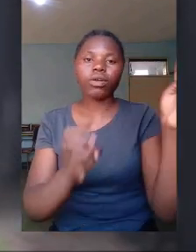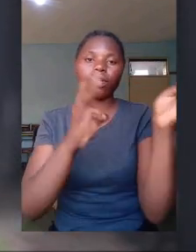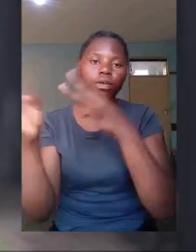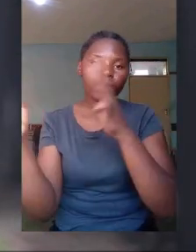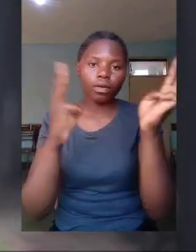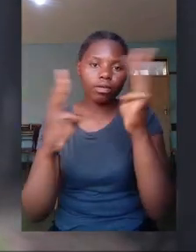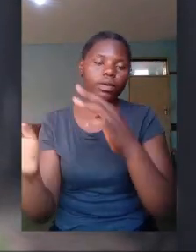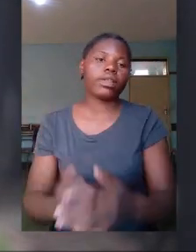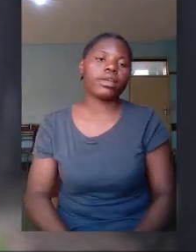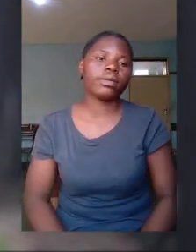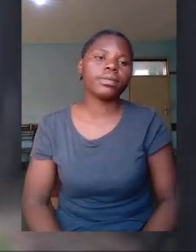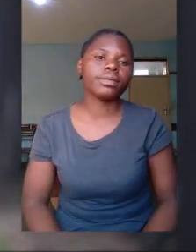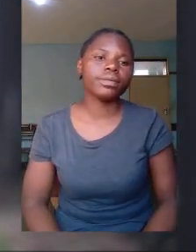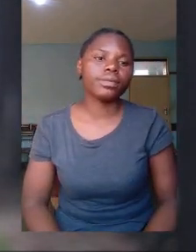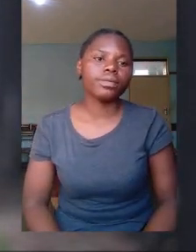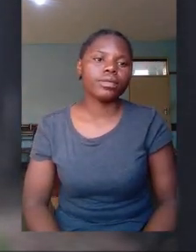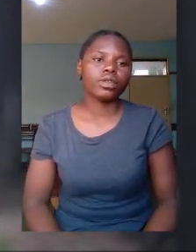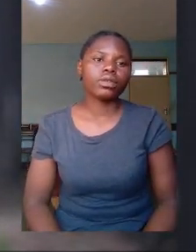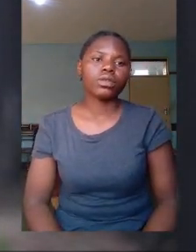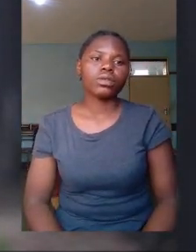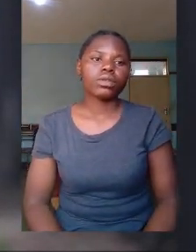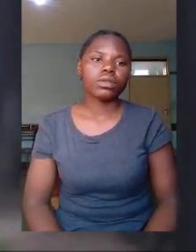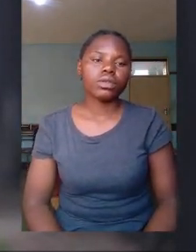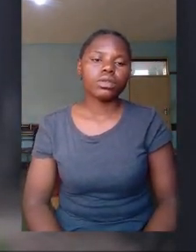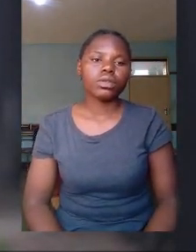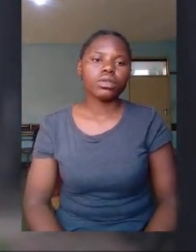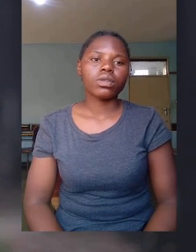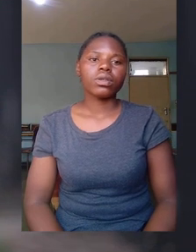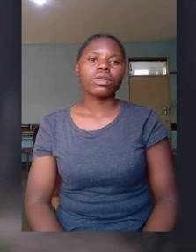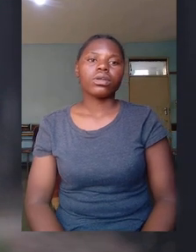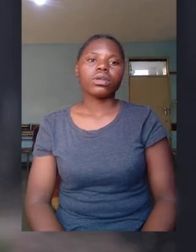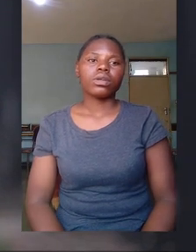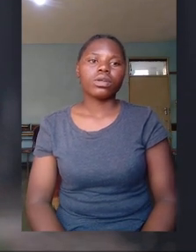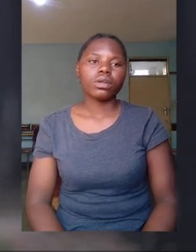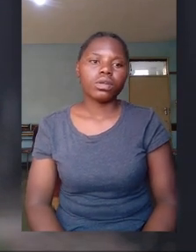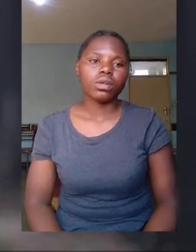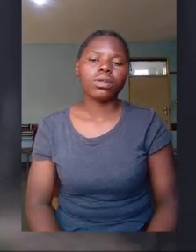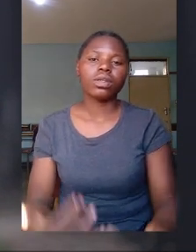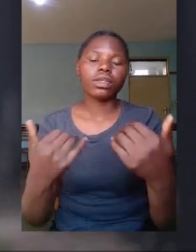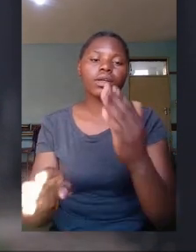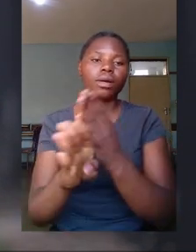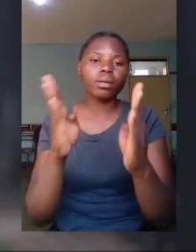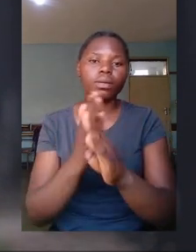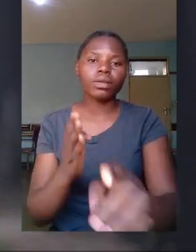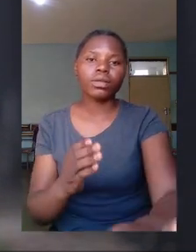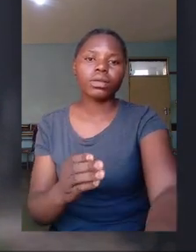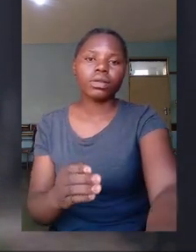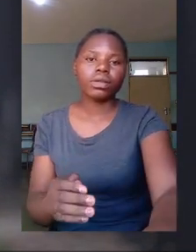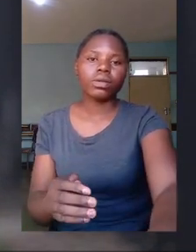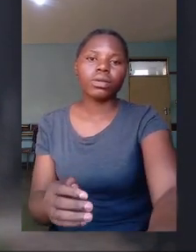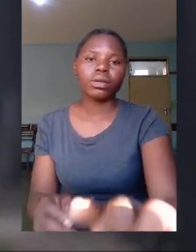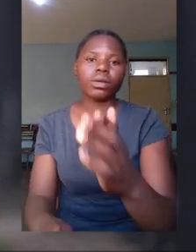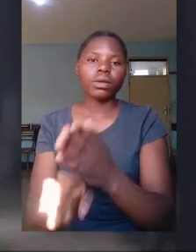in this project, that's about storm warnings in Southern Africa, and building on this project to distribute that across the whole of